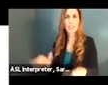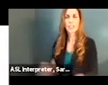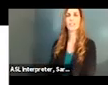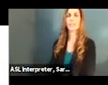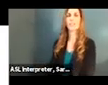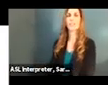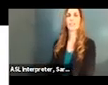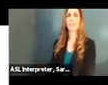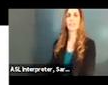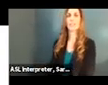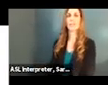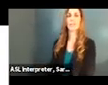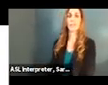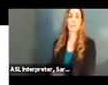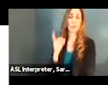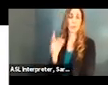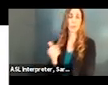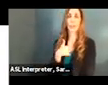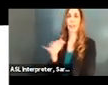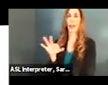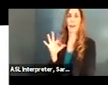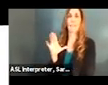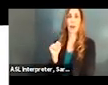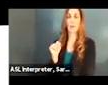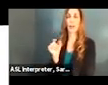and quickly found that